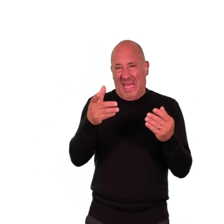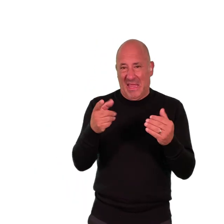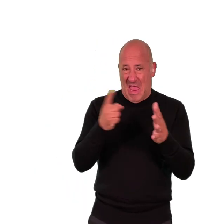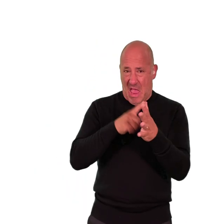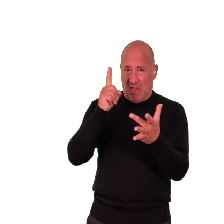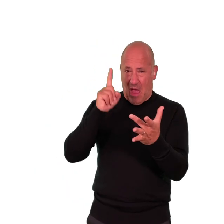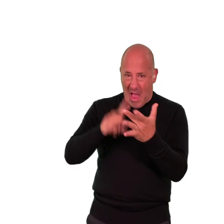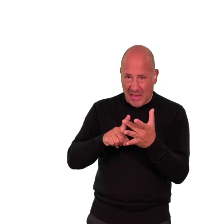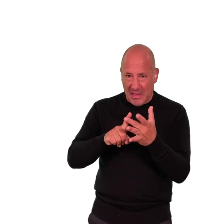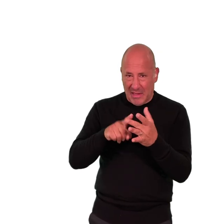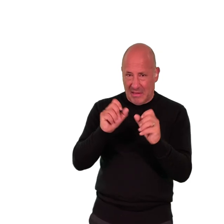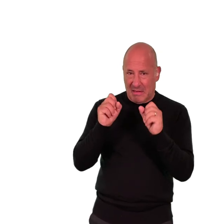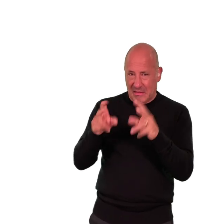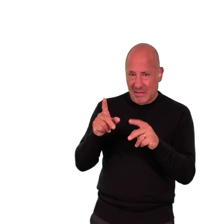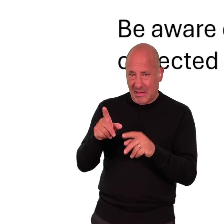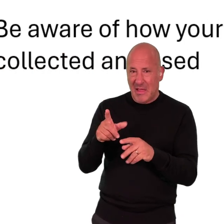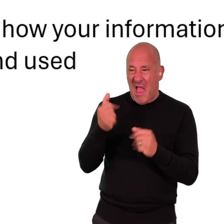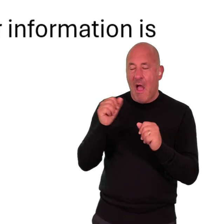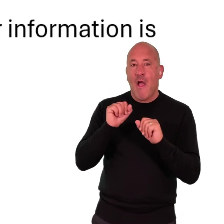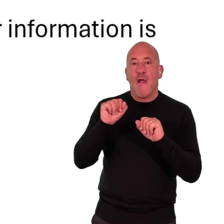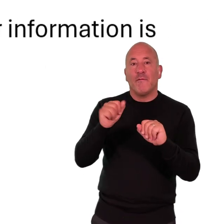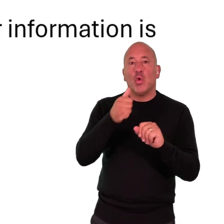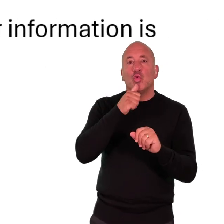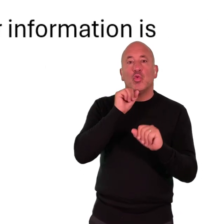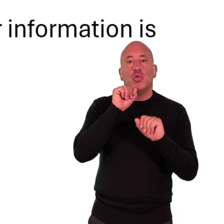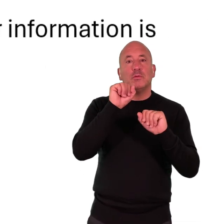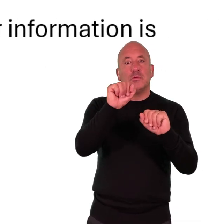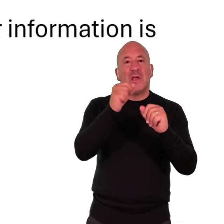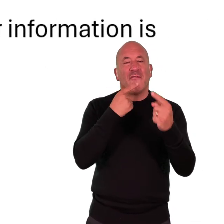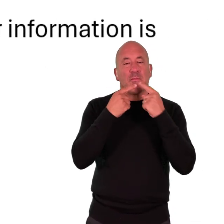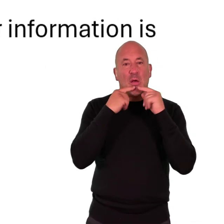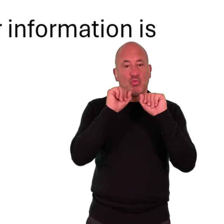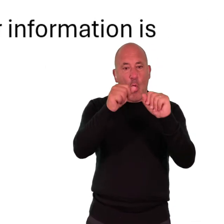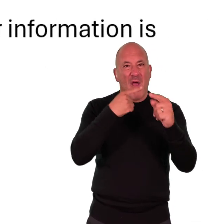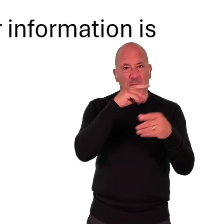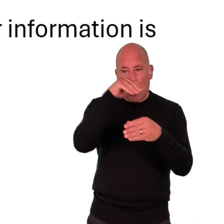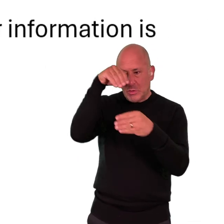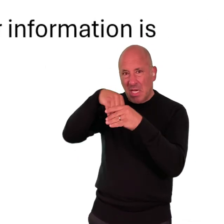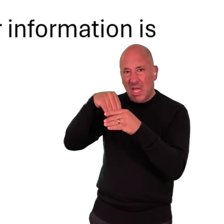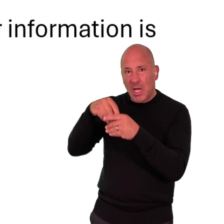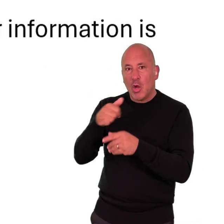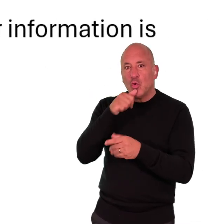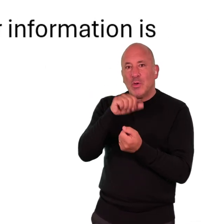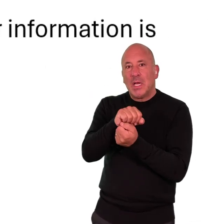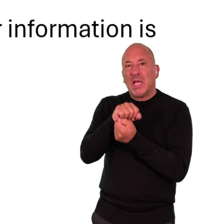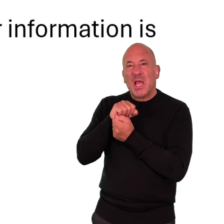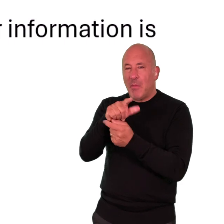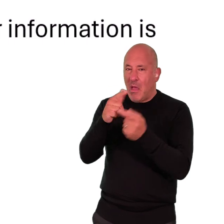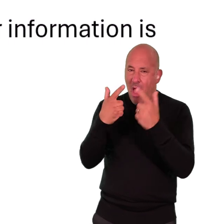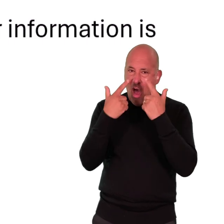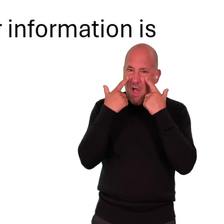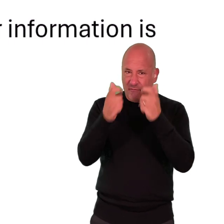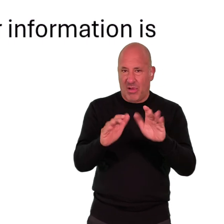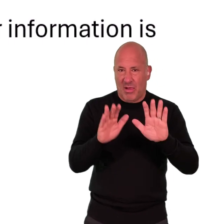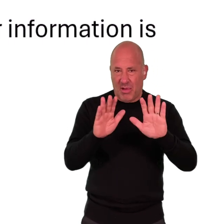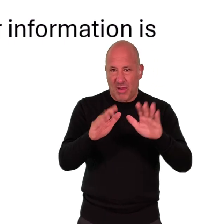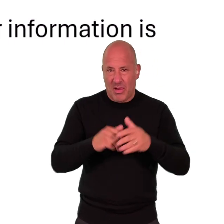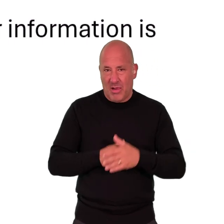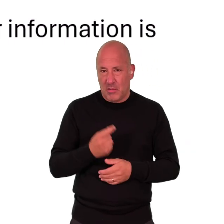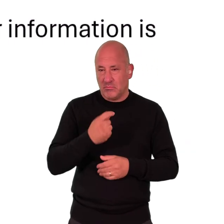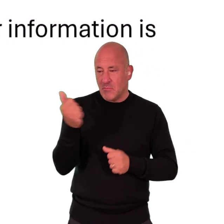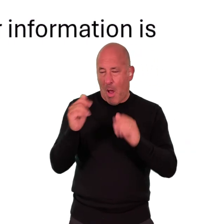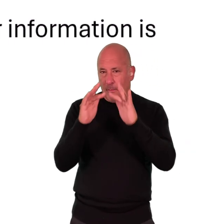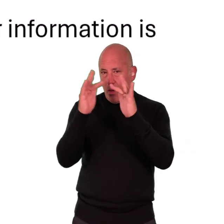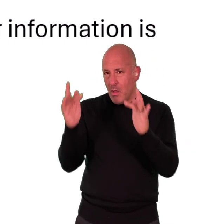And on a really practical note, just be cautious of using AI systems that retain users' information. Some platforms